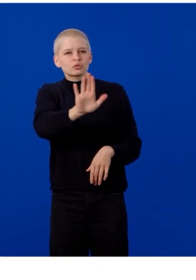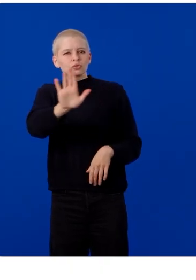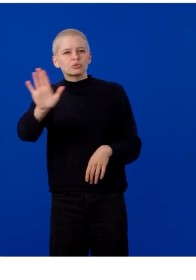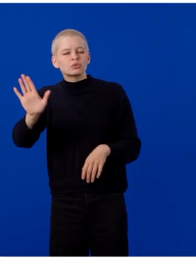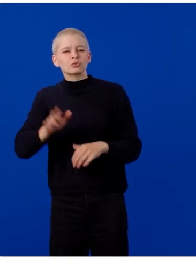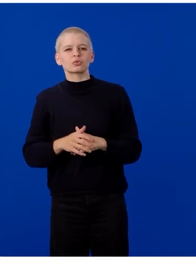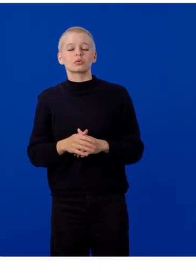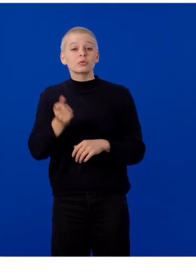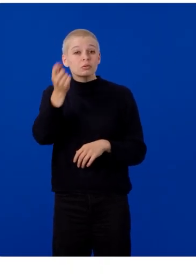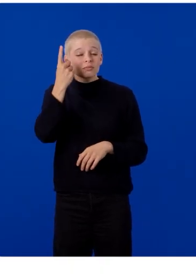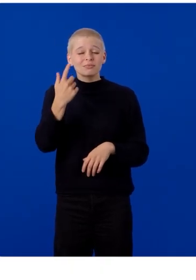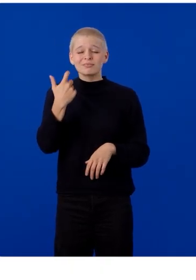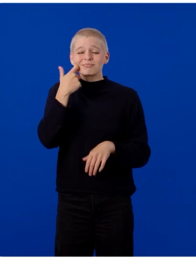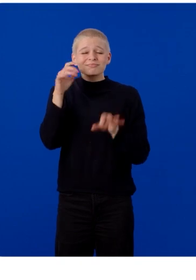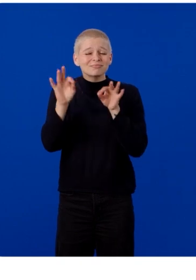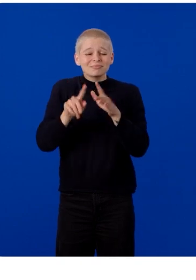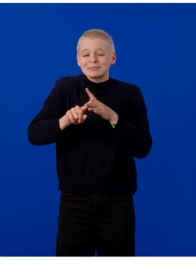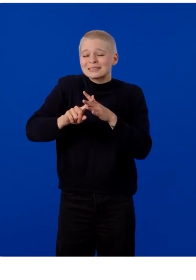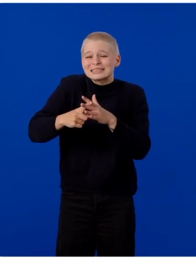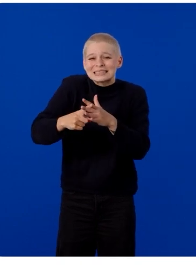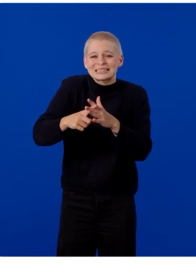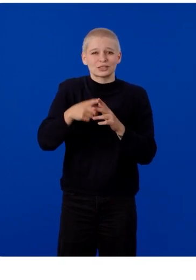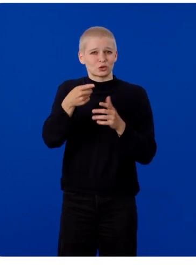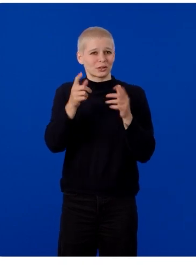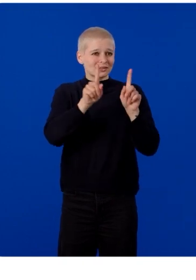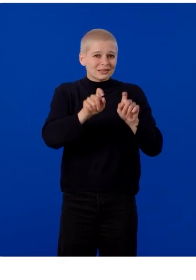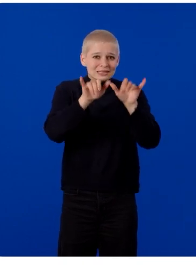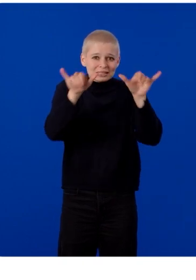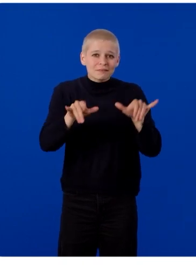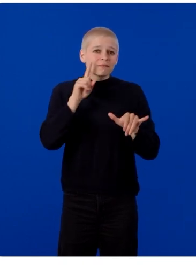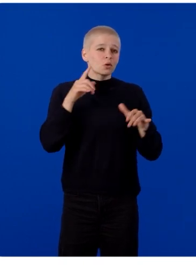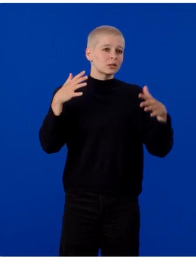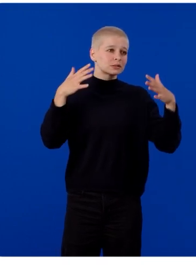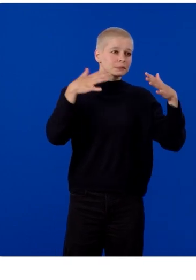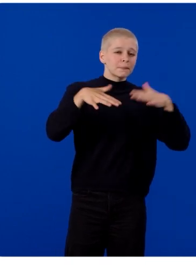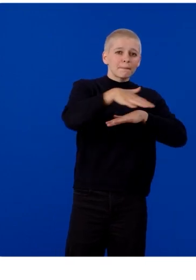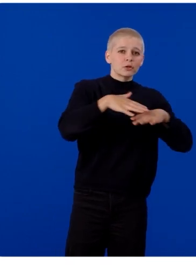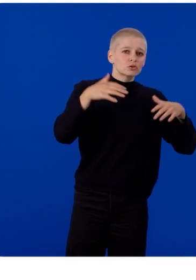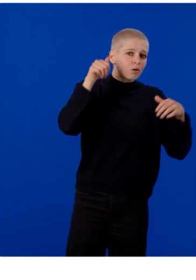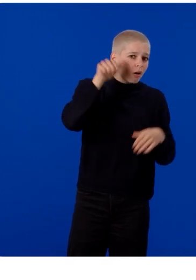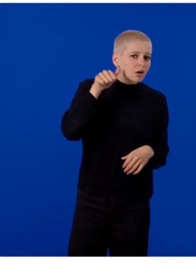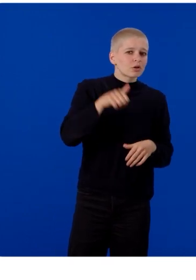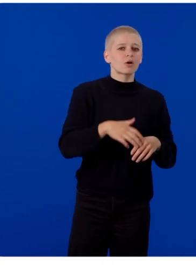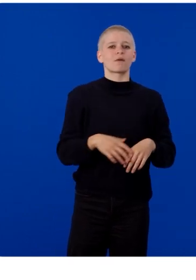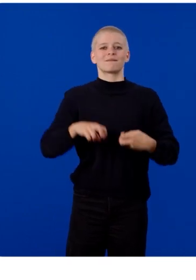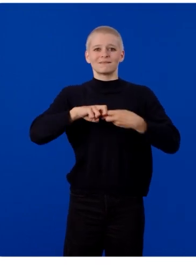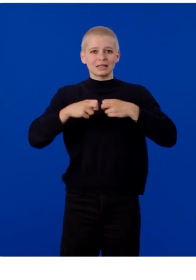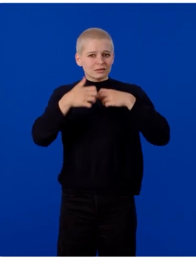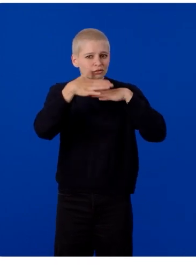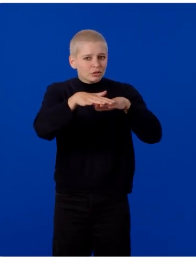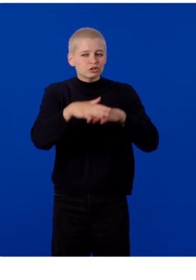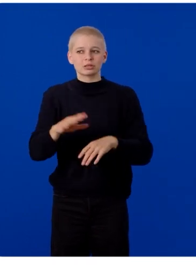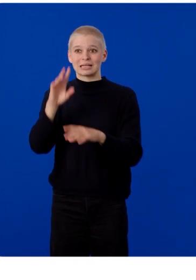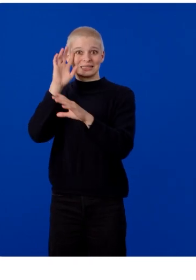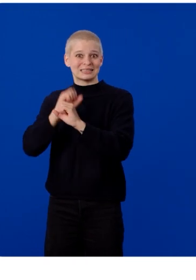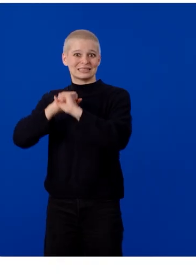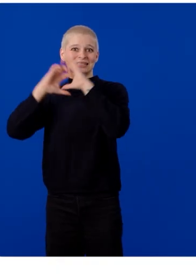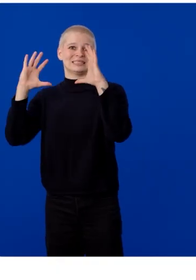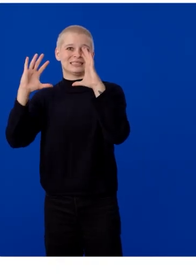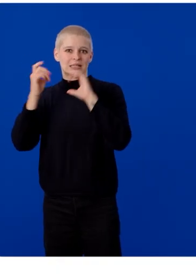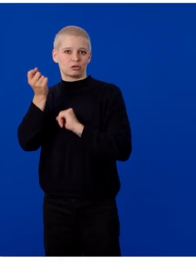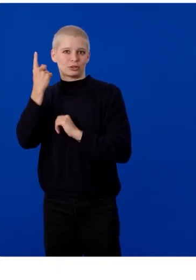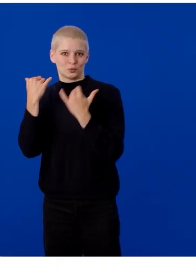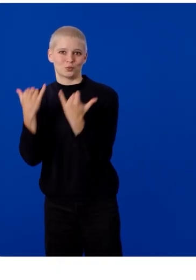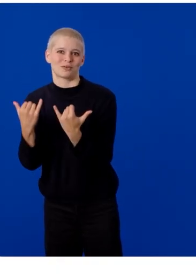are just the beginning. You can try our systems for spatial audio, physics integration, scene understanding today, with more